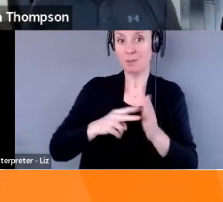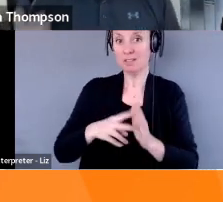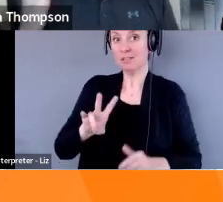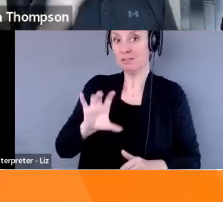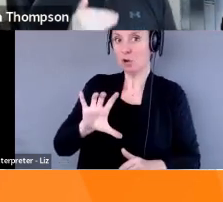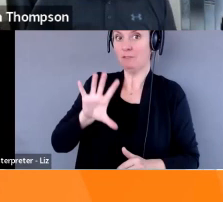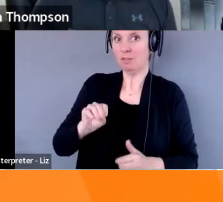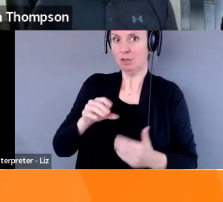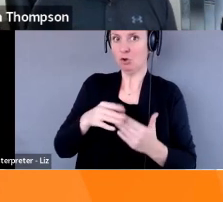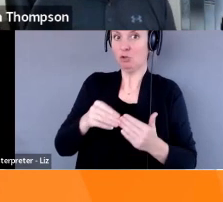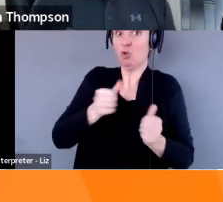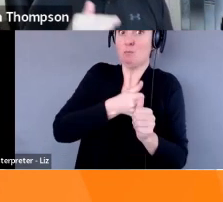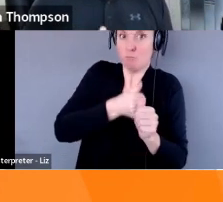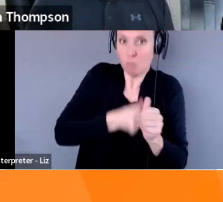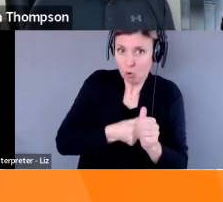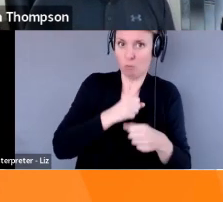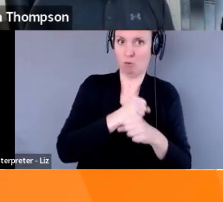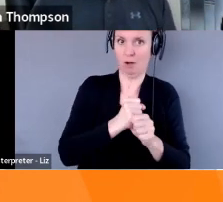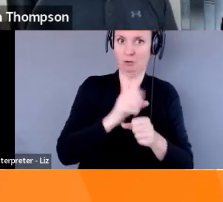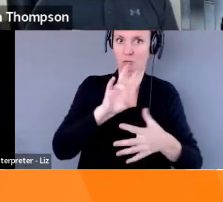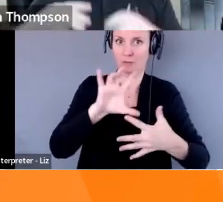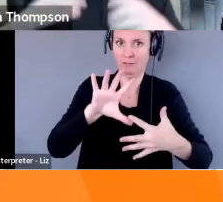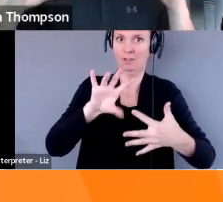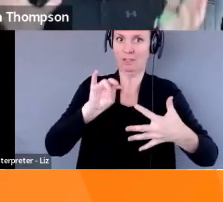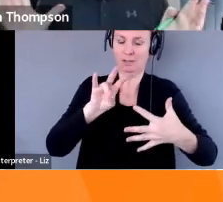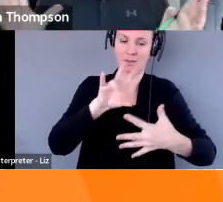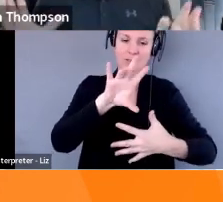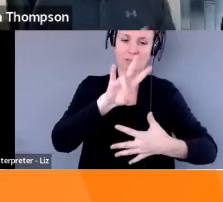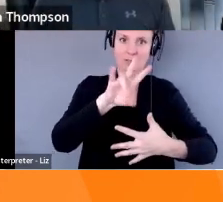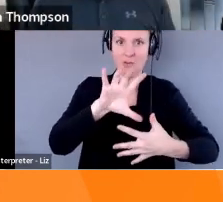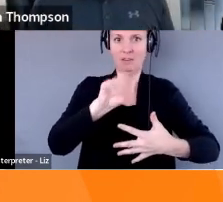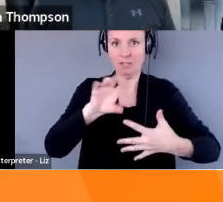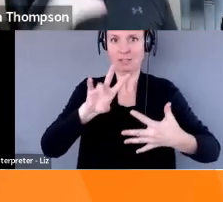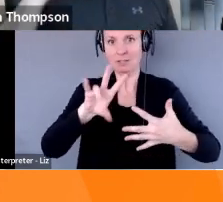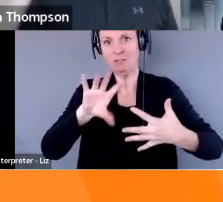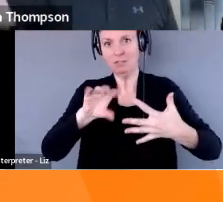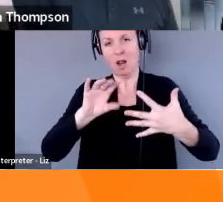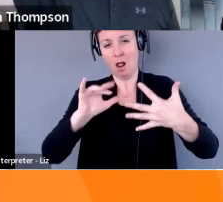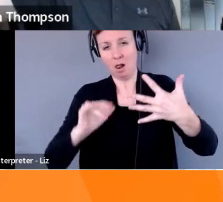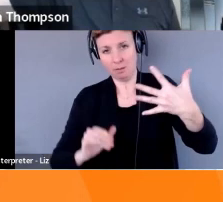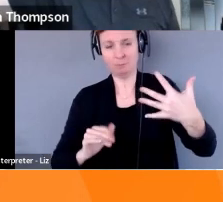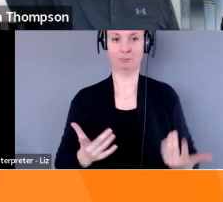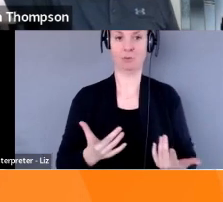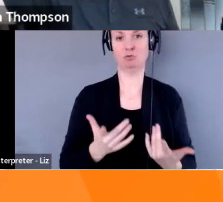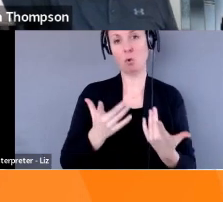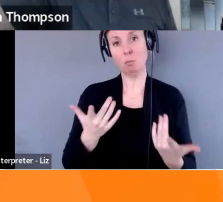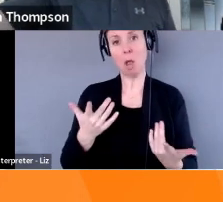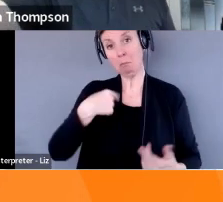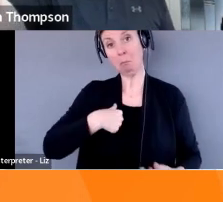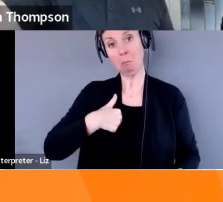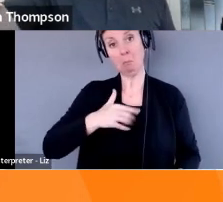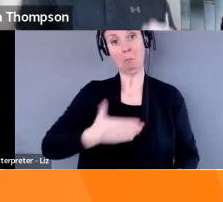Okay, but happy to talk about what that looks like to make sure that there's a budget that works for you. Is it something you're